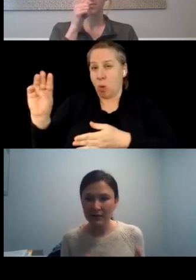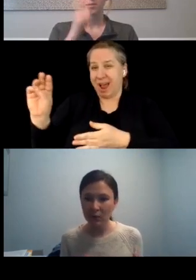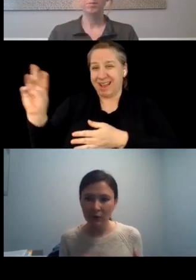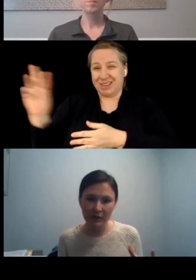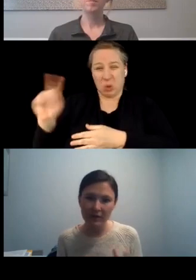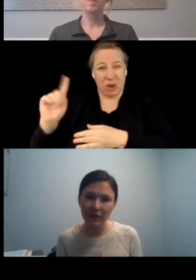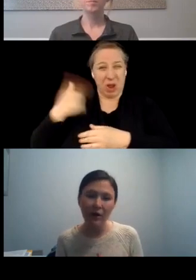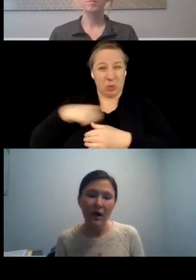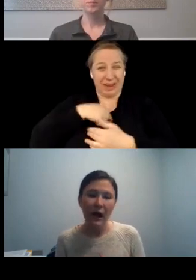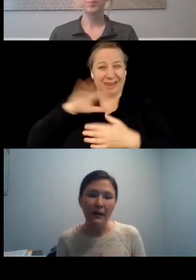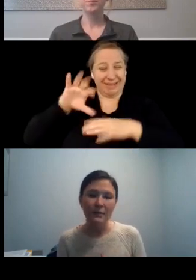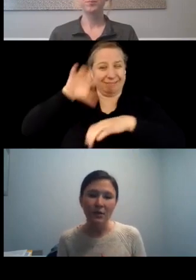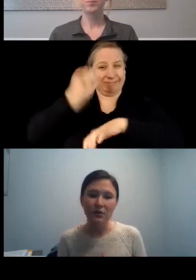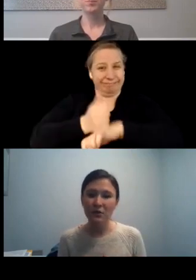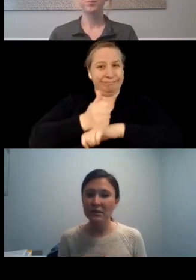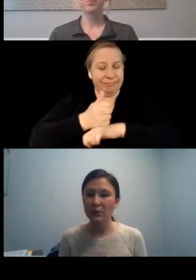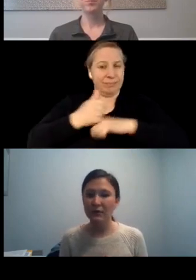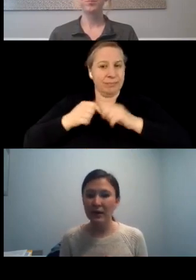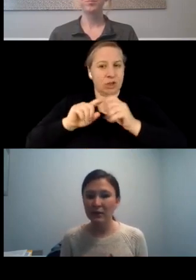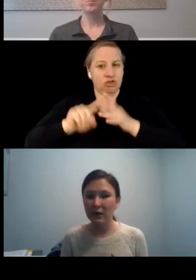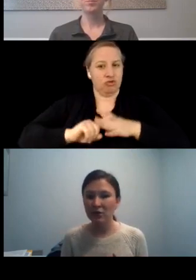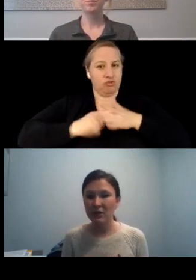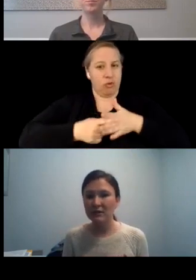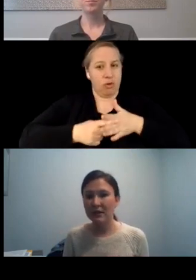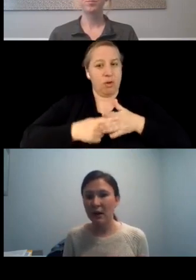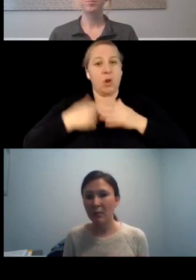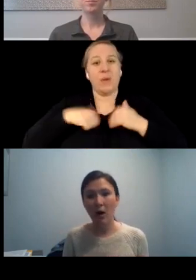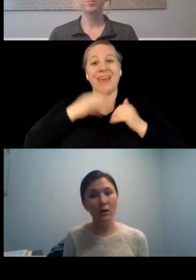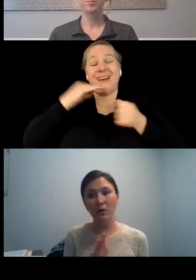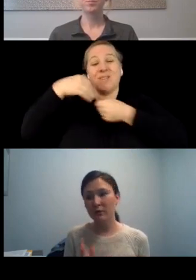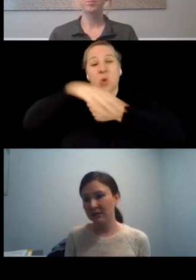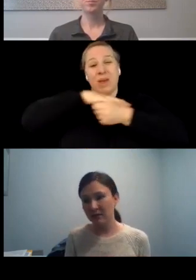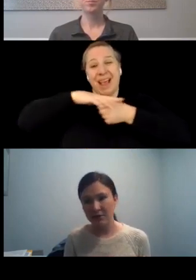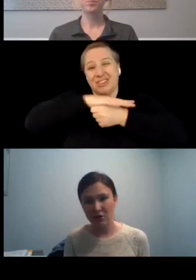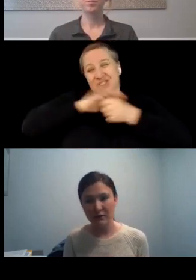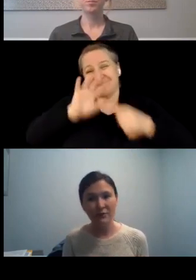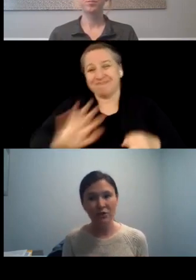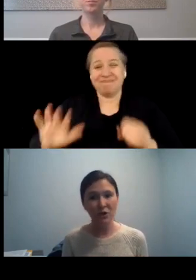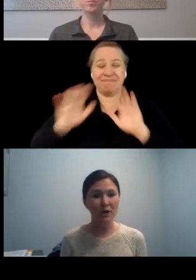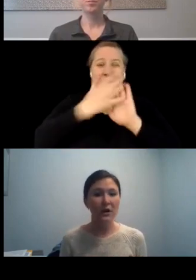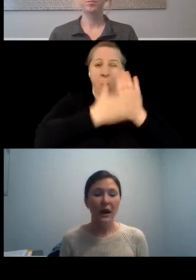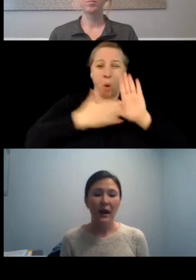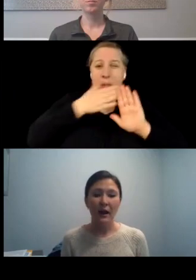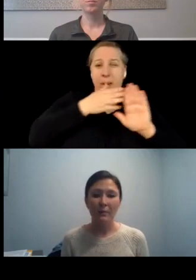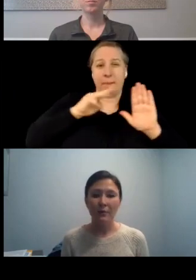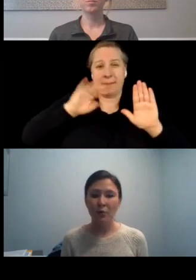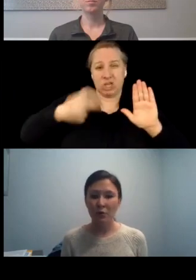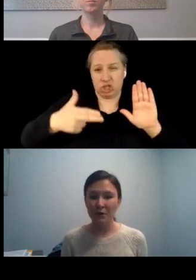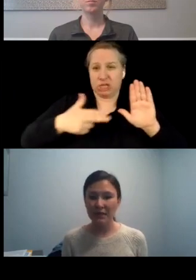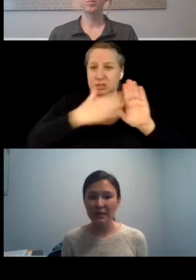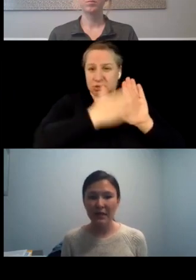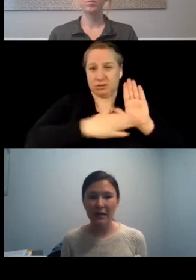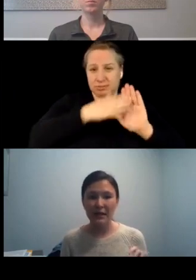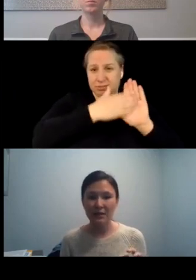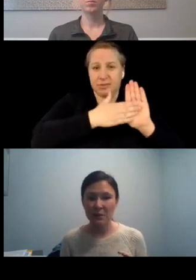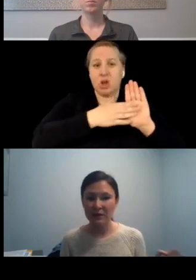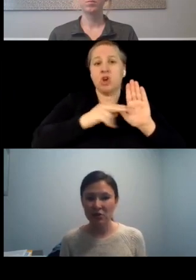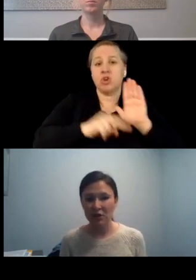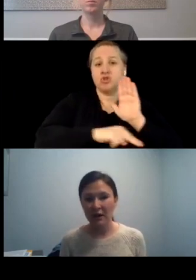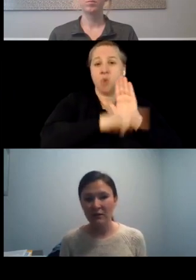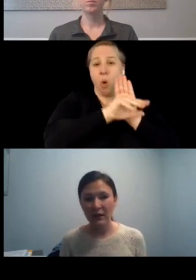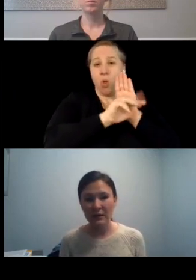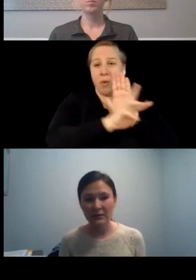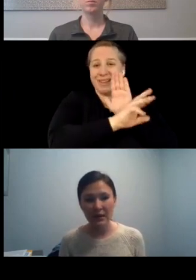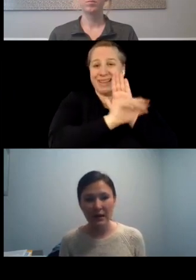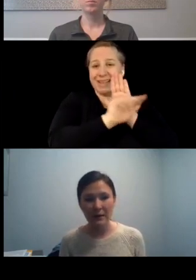core, I guess, what we consider. So as you can see, we've got locations all over the state of Michigan for sure, Northwest Indiana, as well